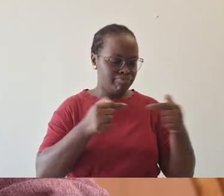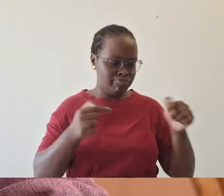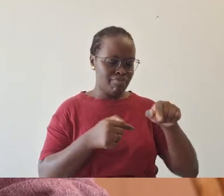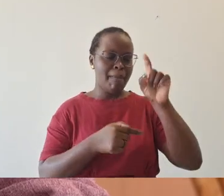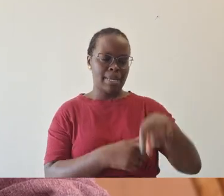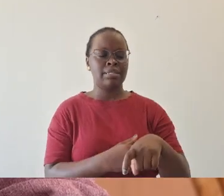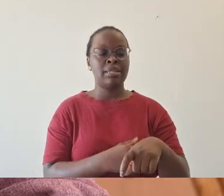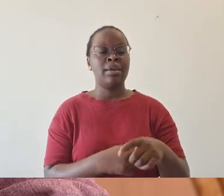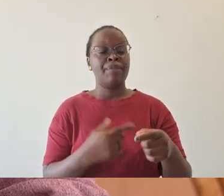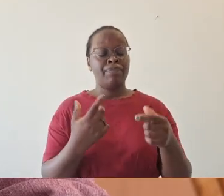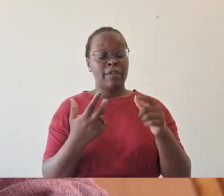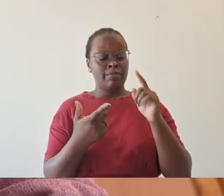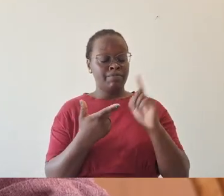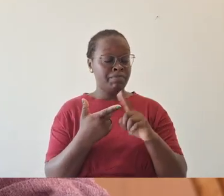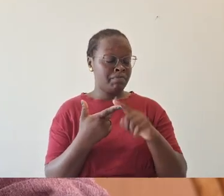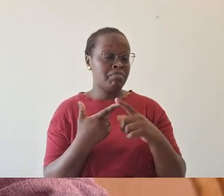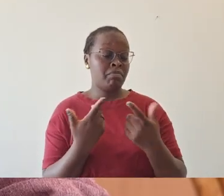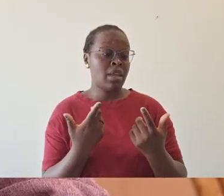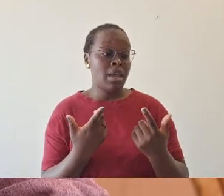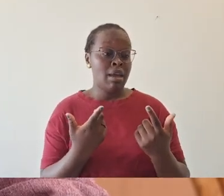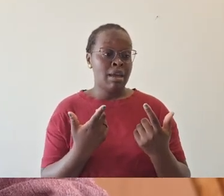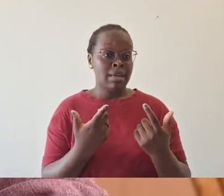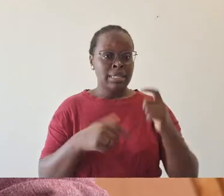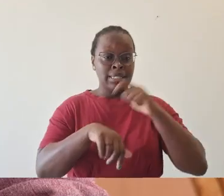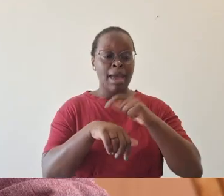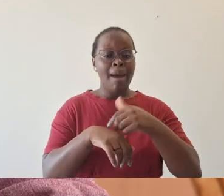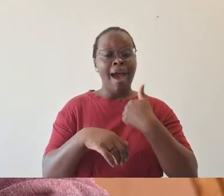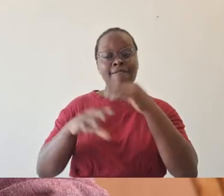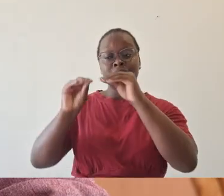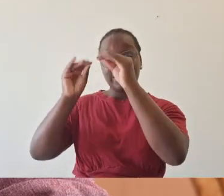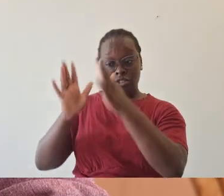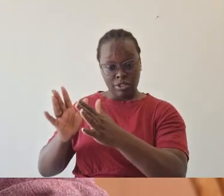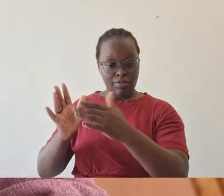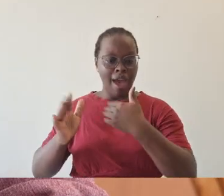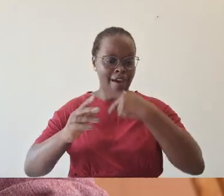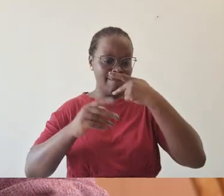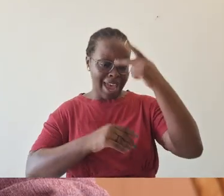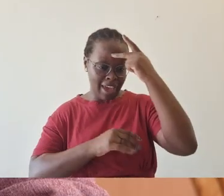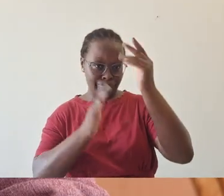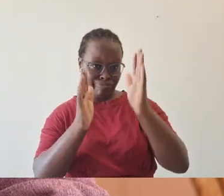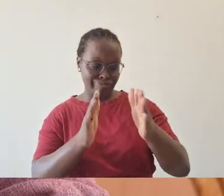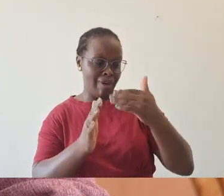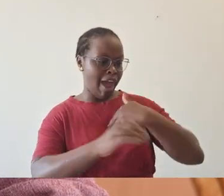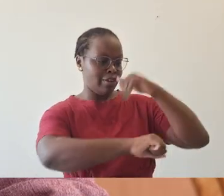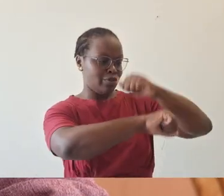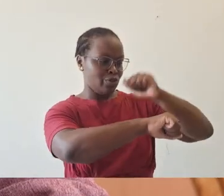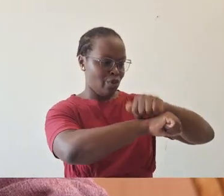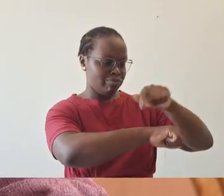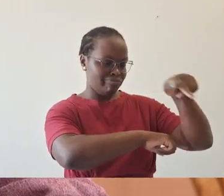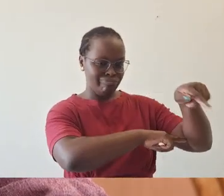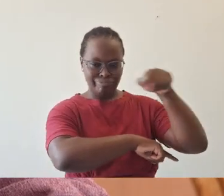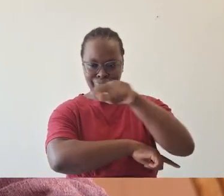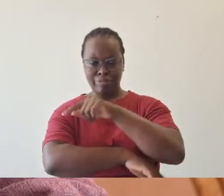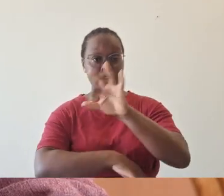very strong understanding that we are one team. At the end of the day, there's a teacher, there's the parent, there's a school. We all have the same interest,